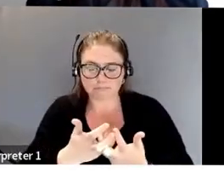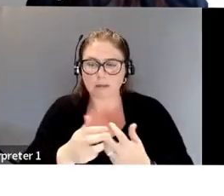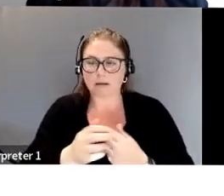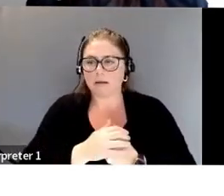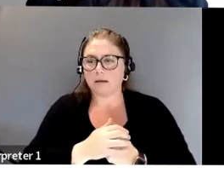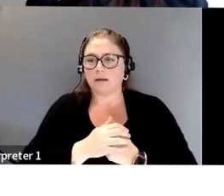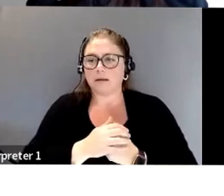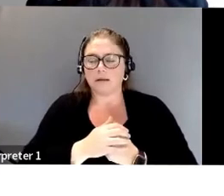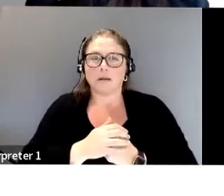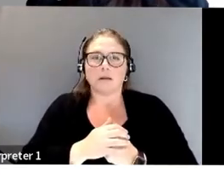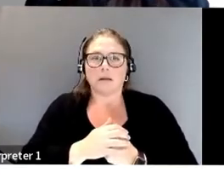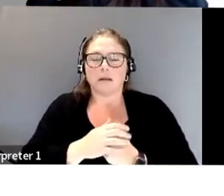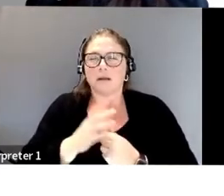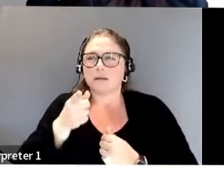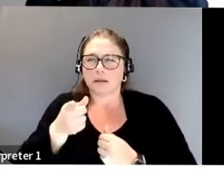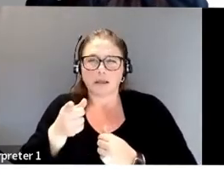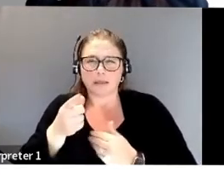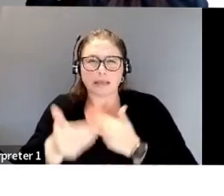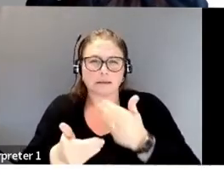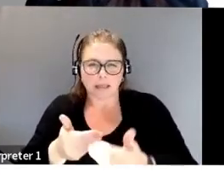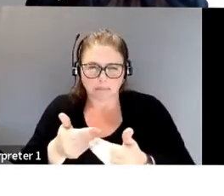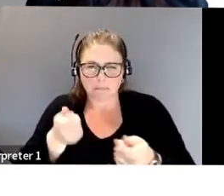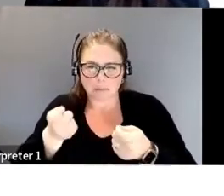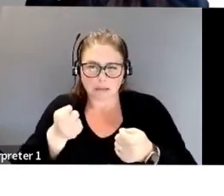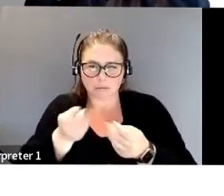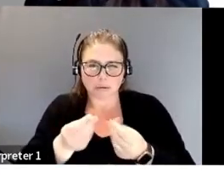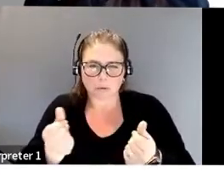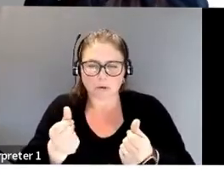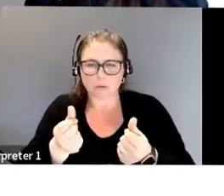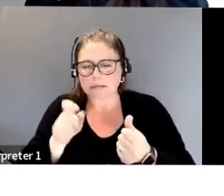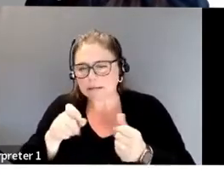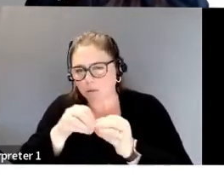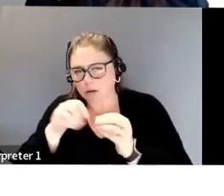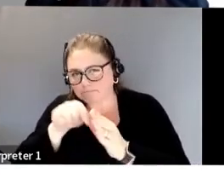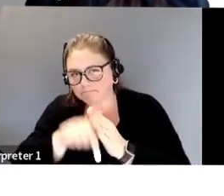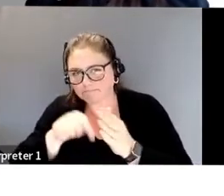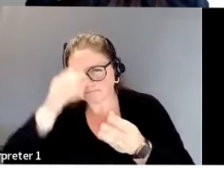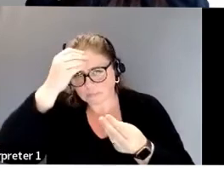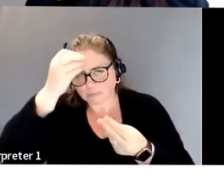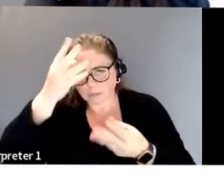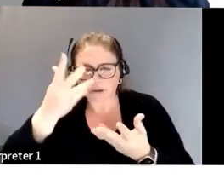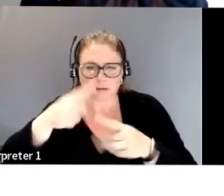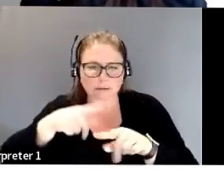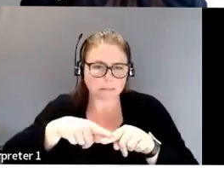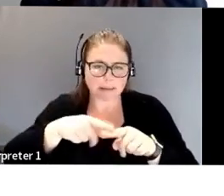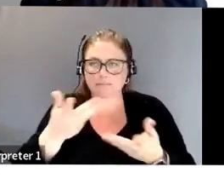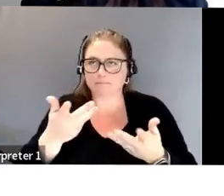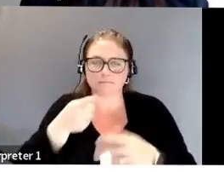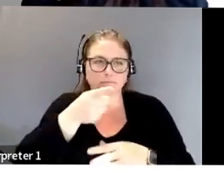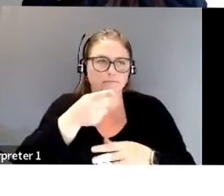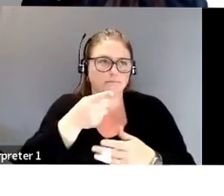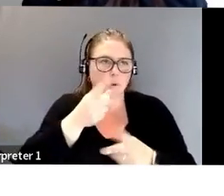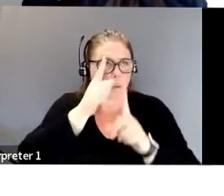bit extra information, and that will differ depending on what we're applying for you. So if your business goal is to, let's say, revamp